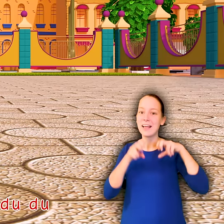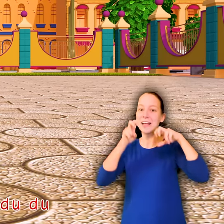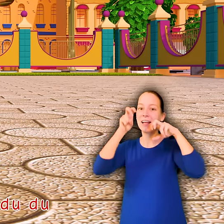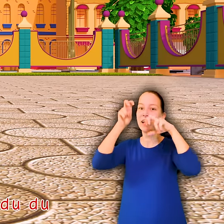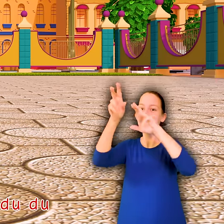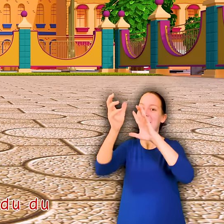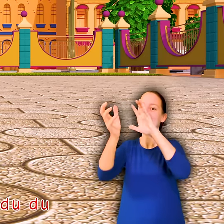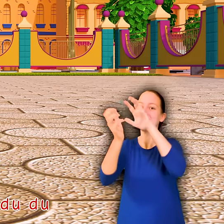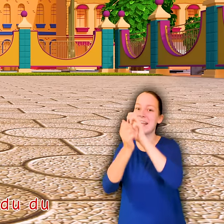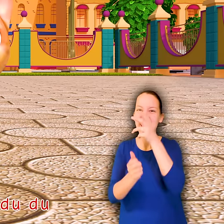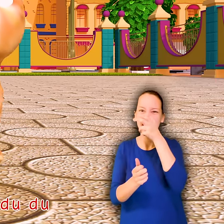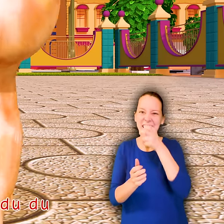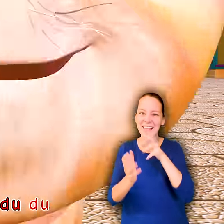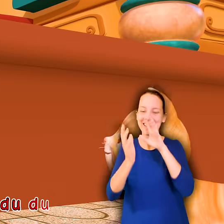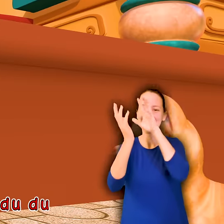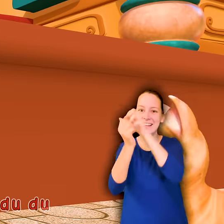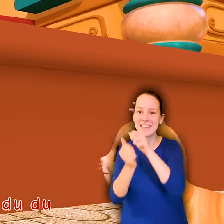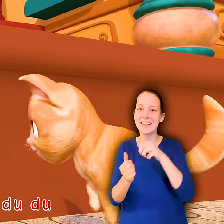catch a flight